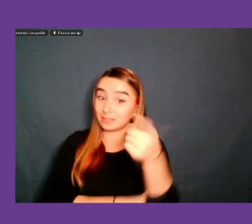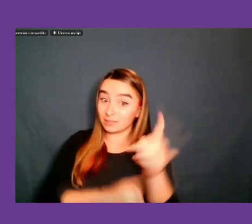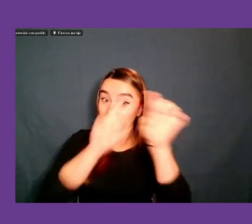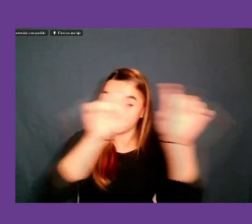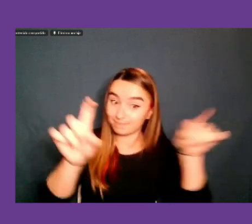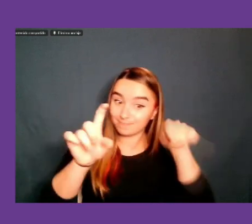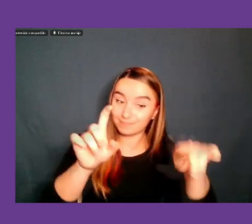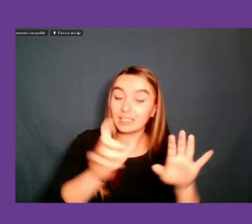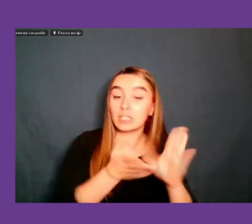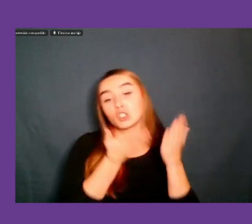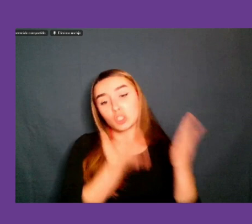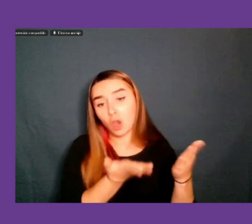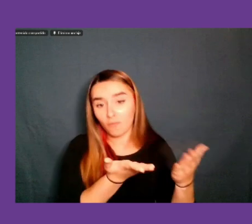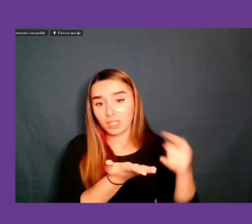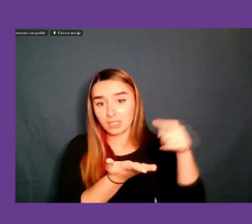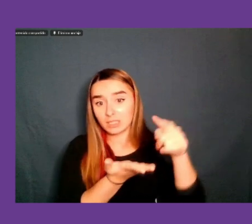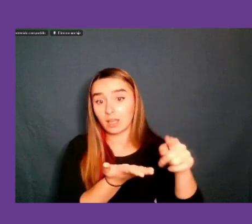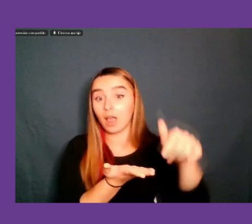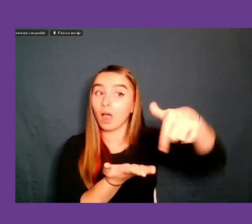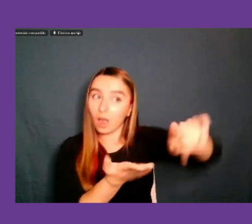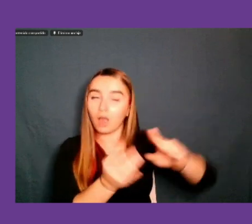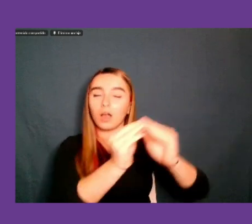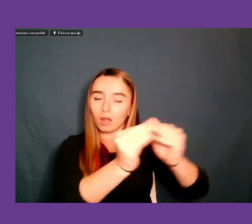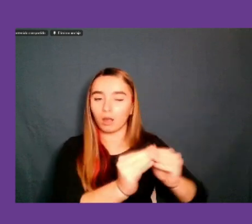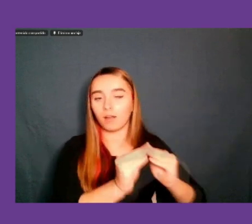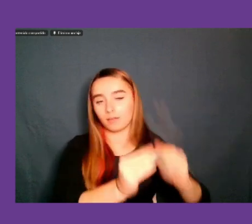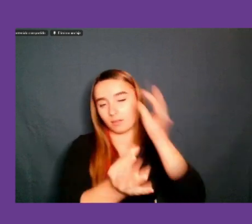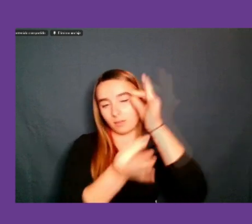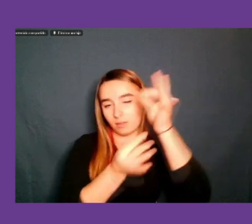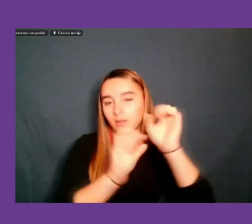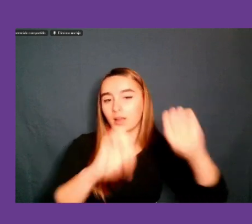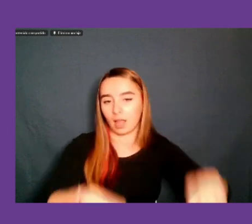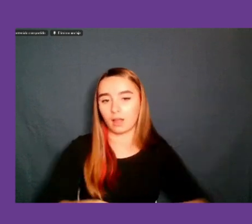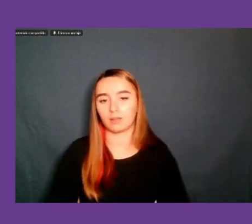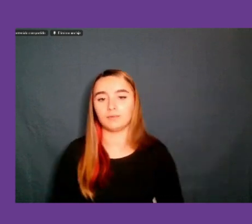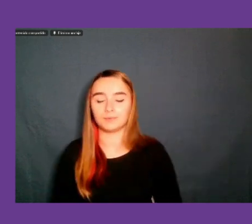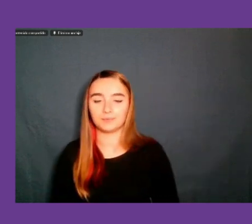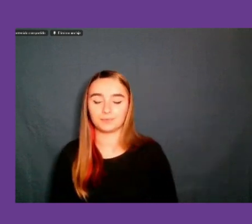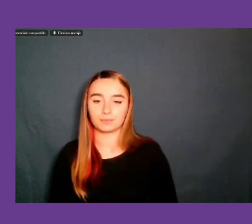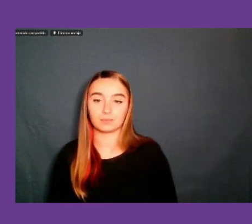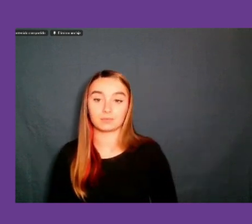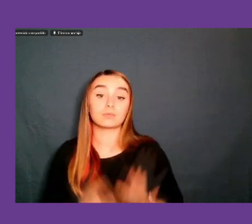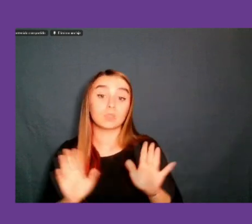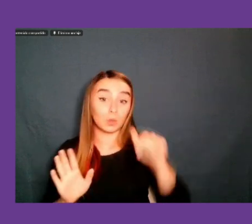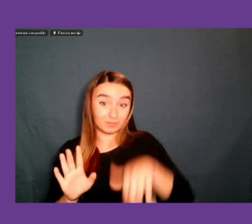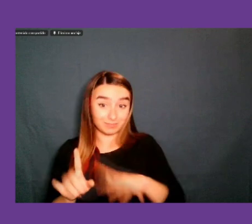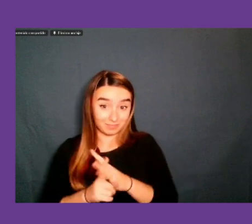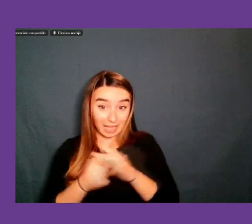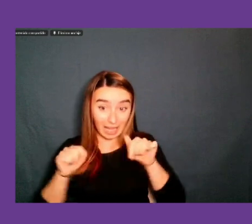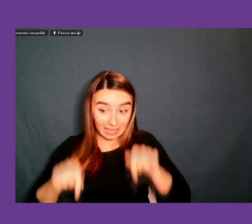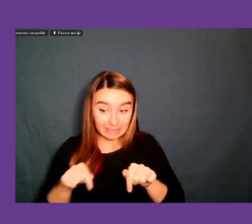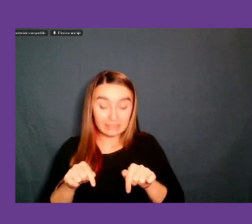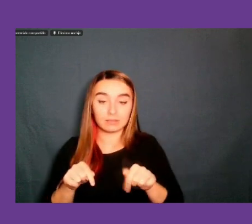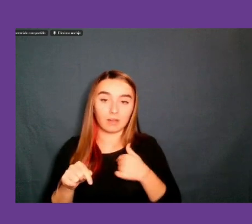the solution with the fulfillment of the requirement of the Act. So in this particular case, I imagine that